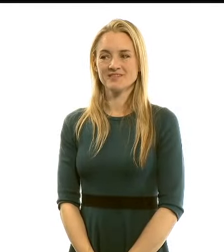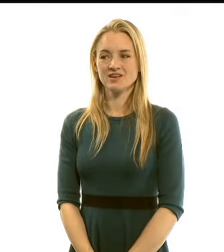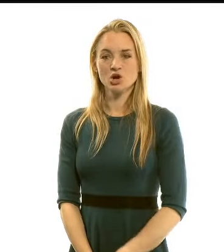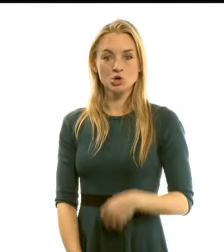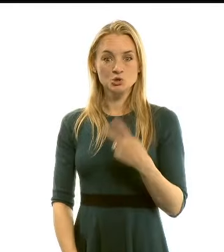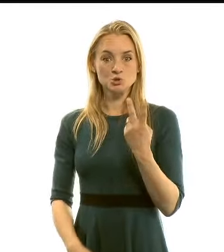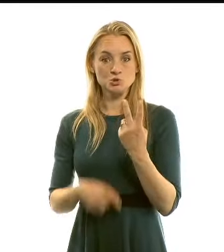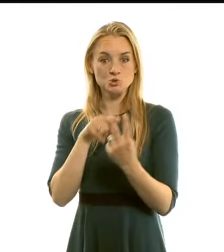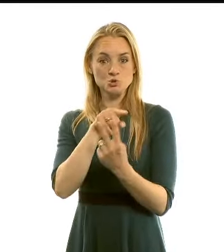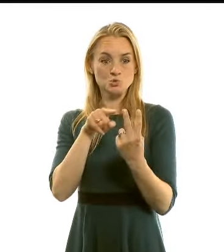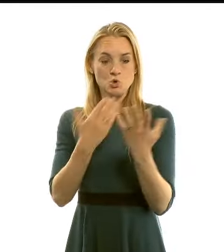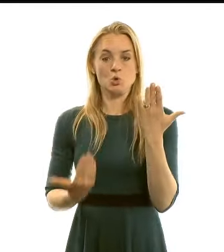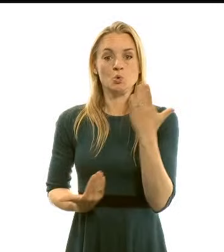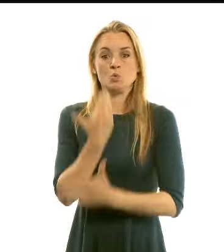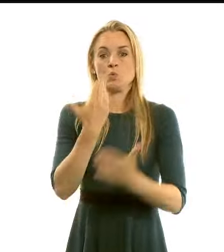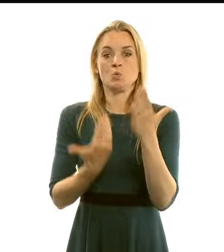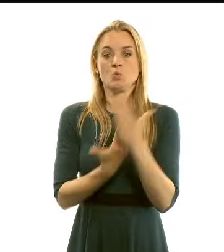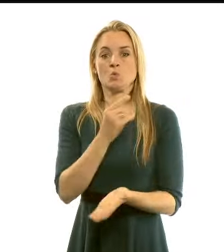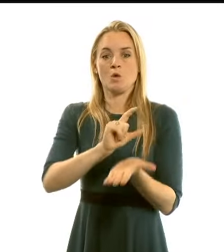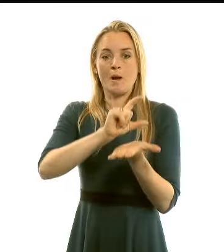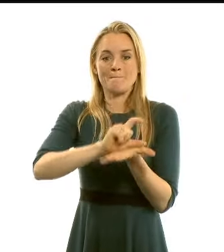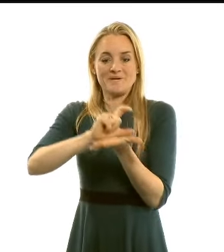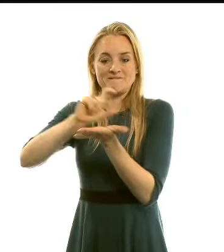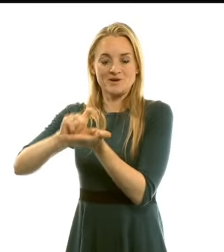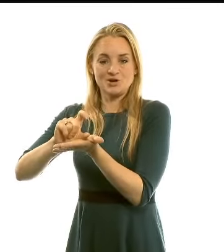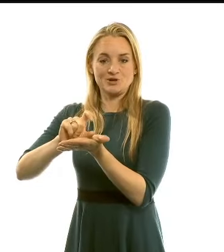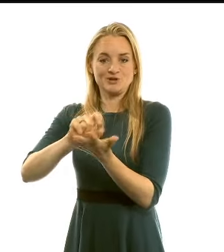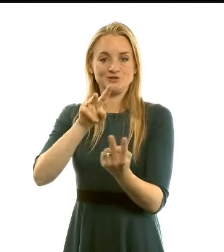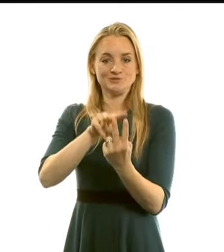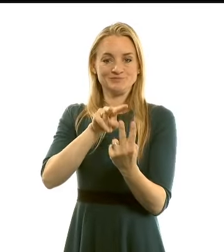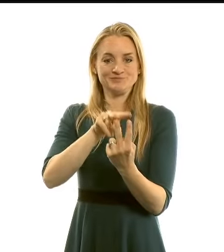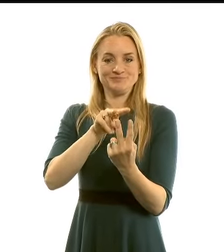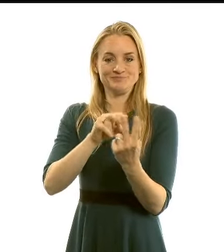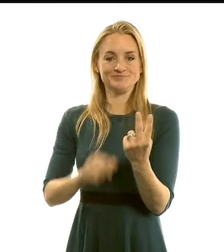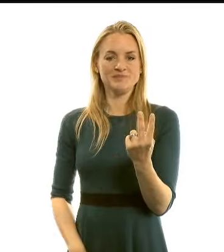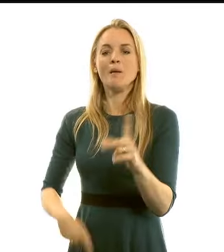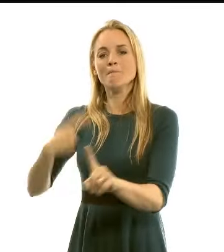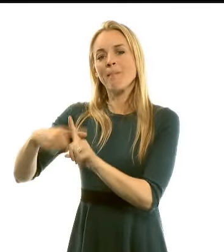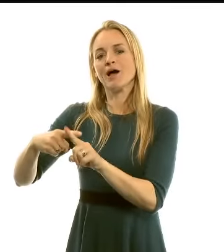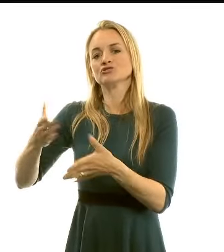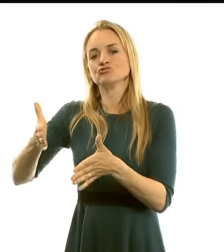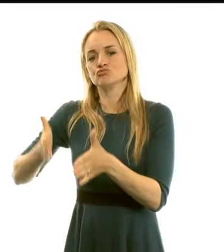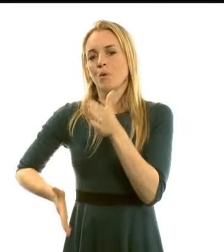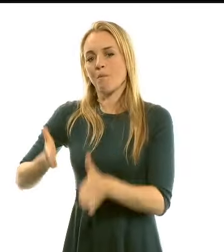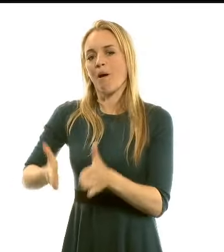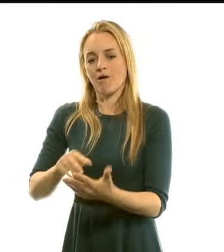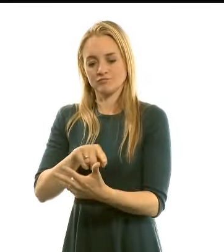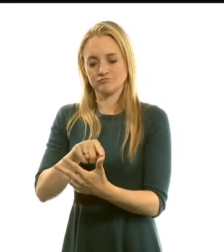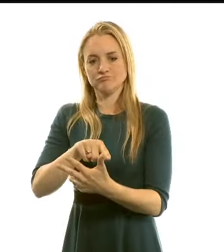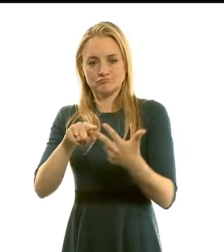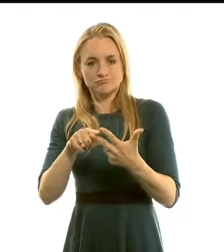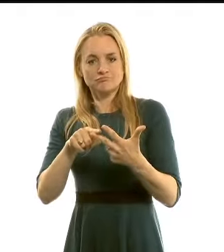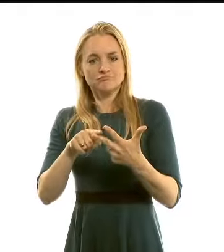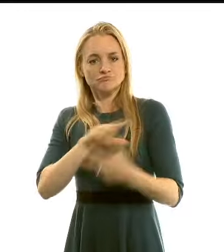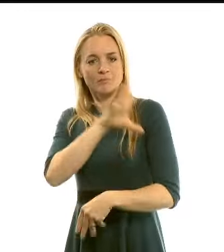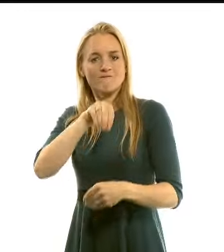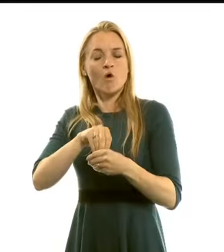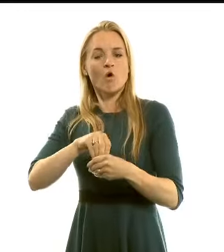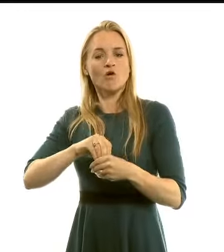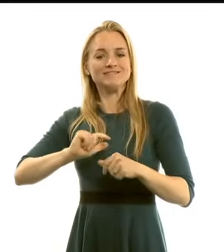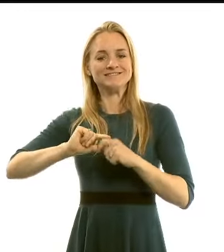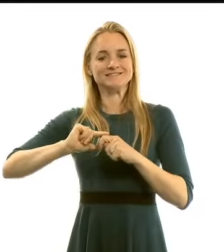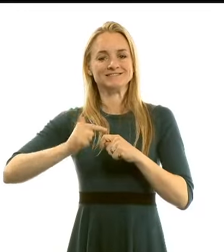Two brand new minifigures on top of the cardboard robot that will appear in Series 23. Yes. So we